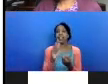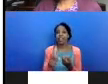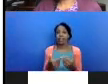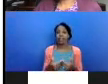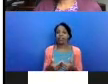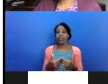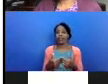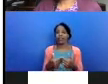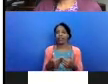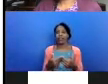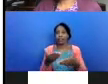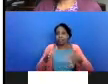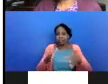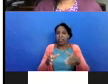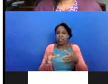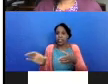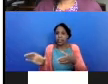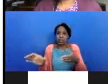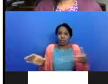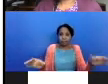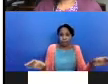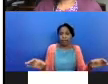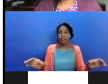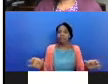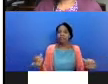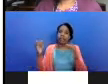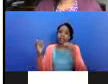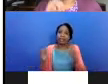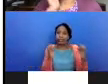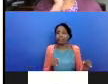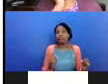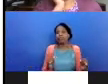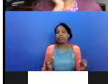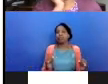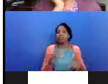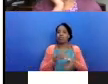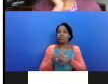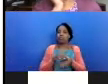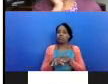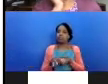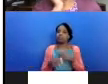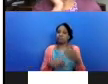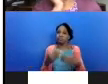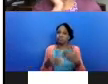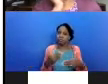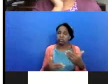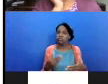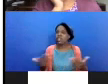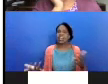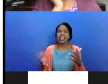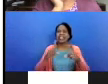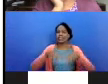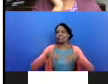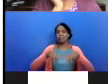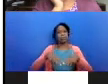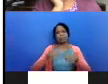on case by case basis about what the individuals in that case are going to find helpful.